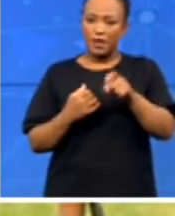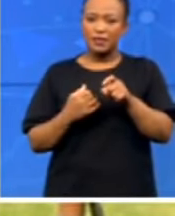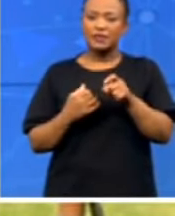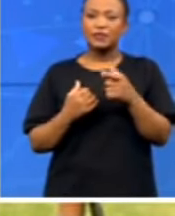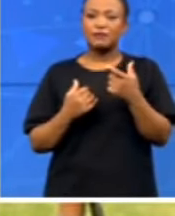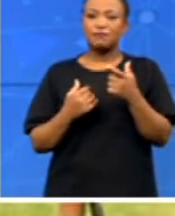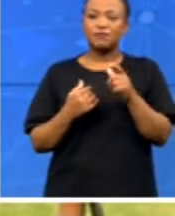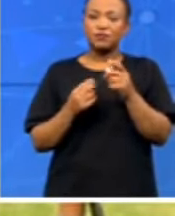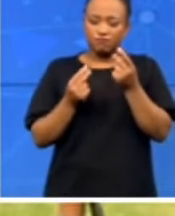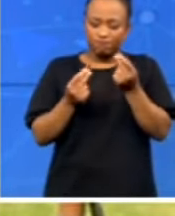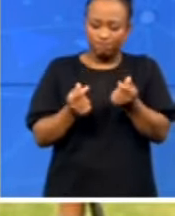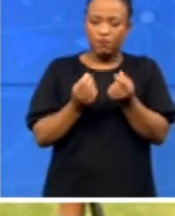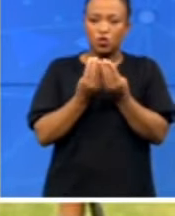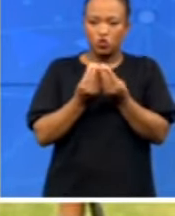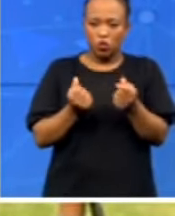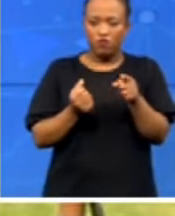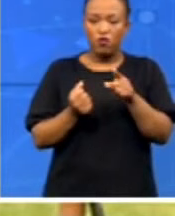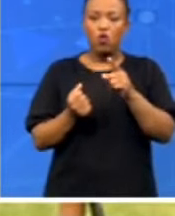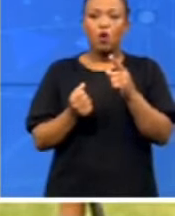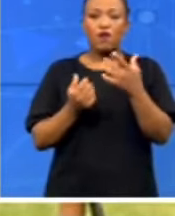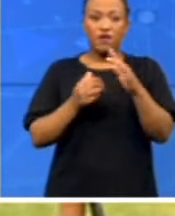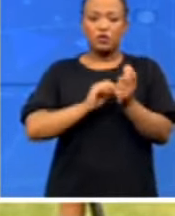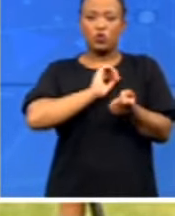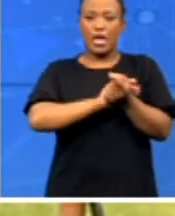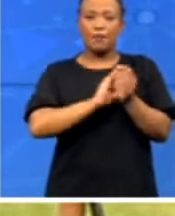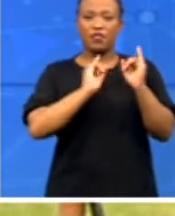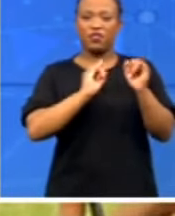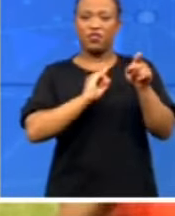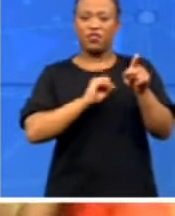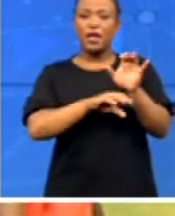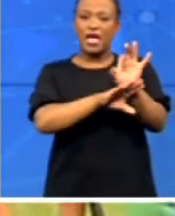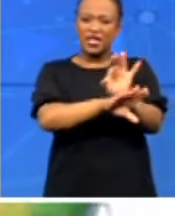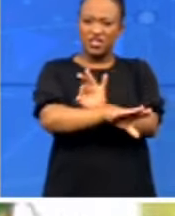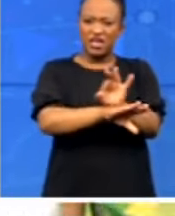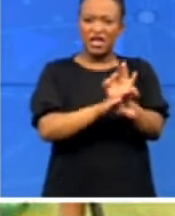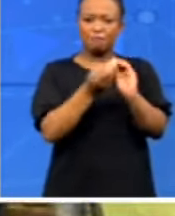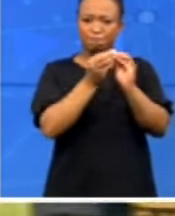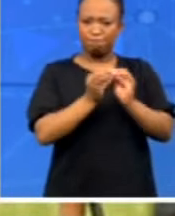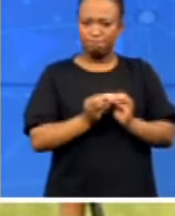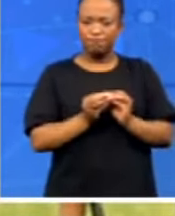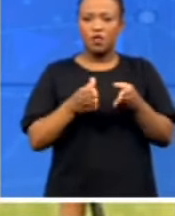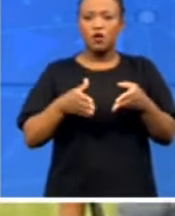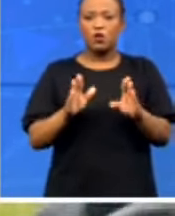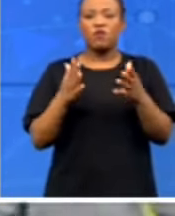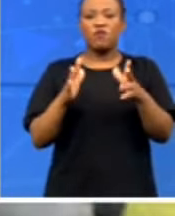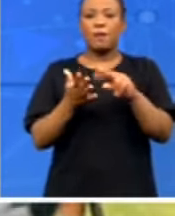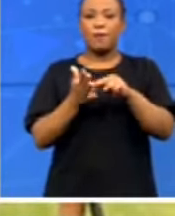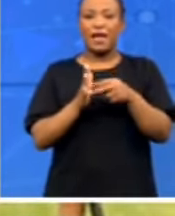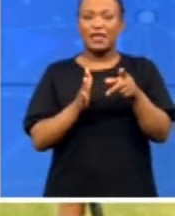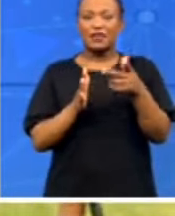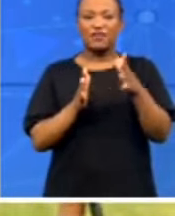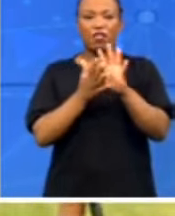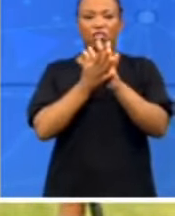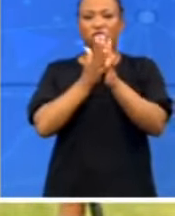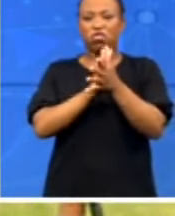this incident happened, their engineers were here, but their planes were somewhat disturbed by the torrential rains that poured in